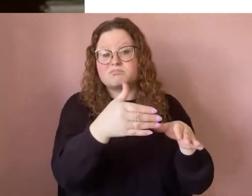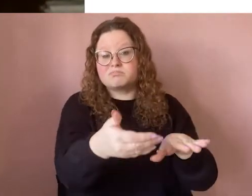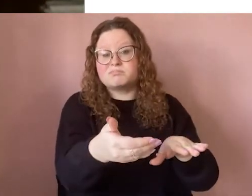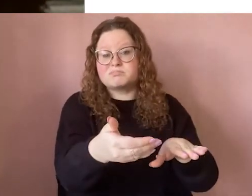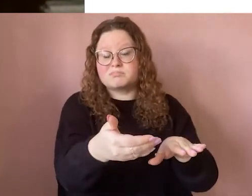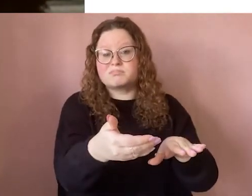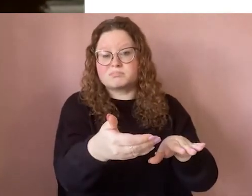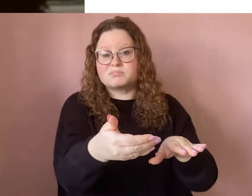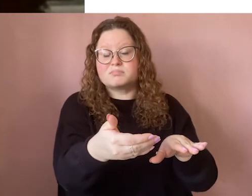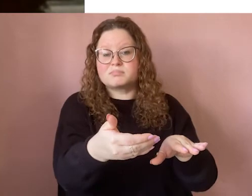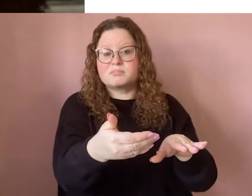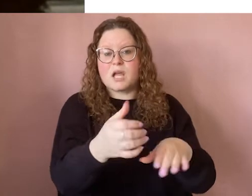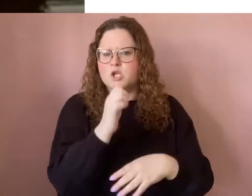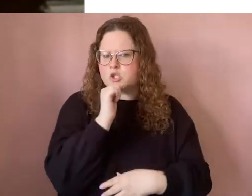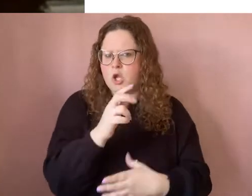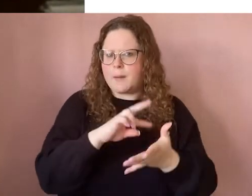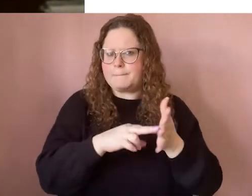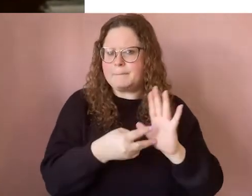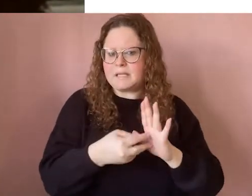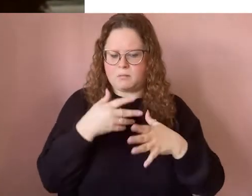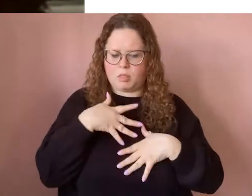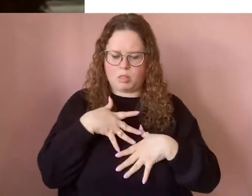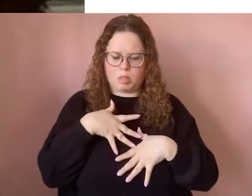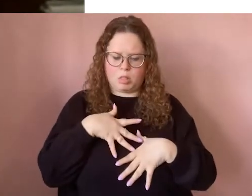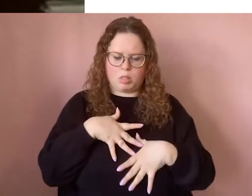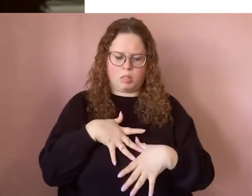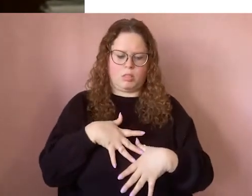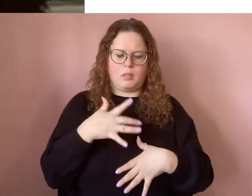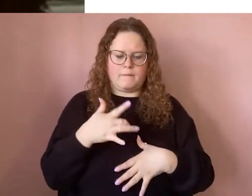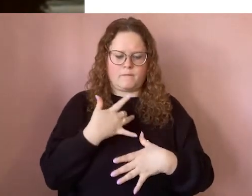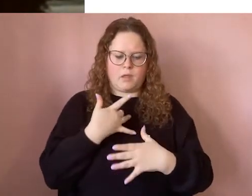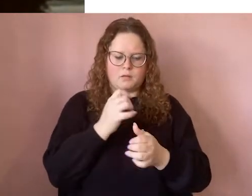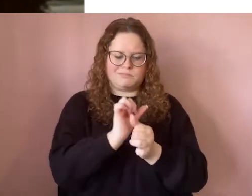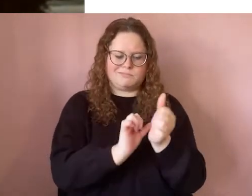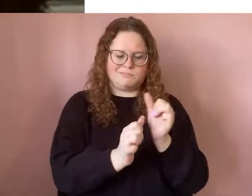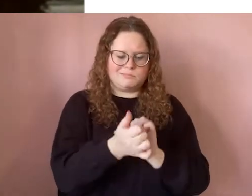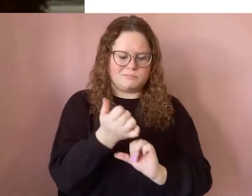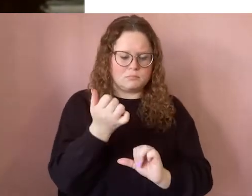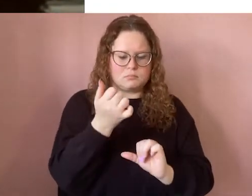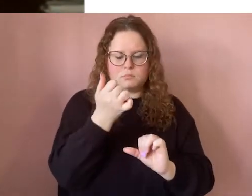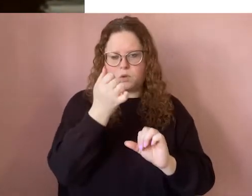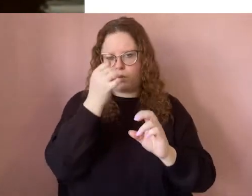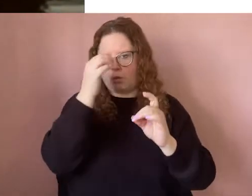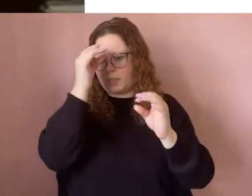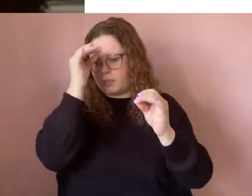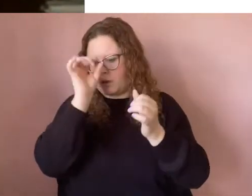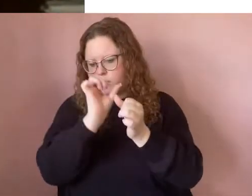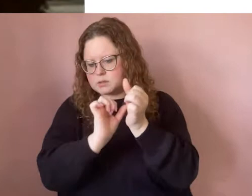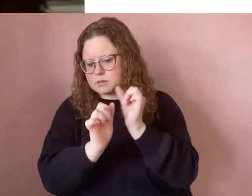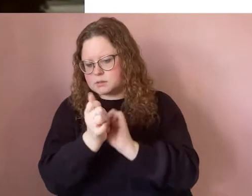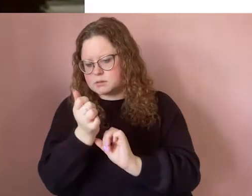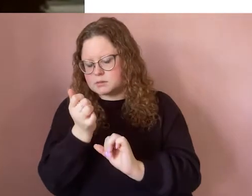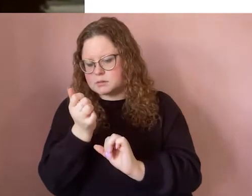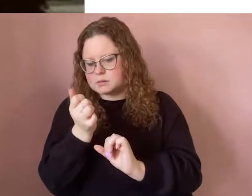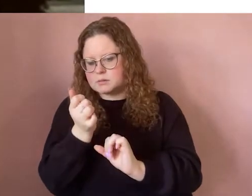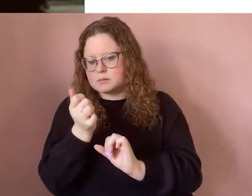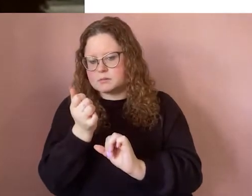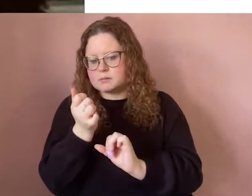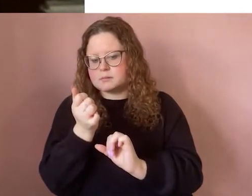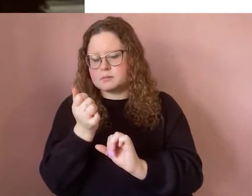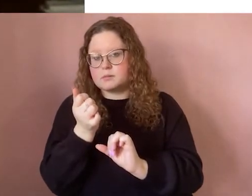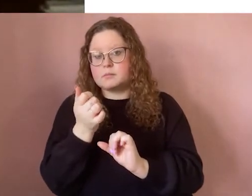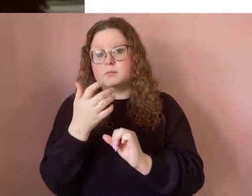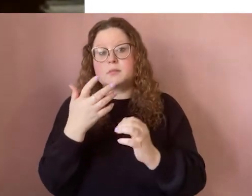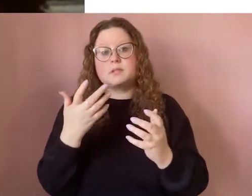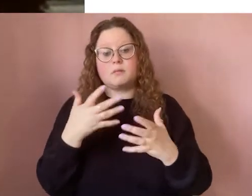the desperation that can flow out of depression, leading to suicidal thought or action, but in fact, the complications